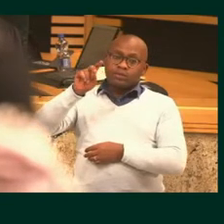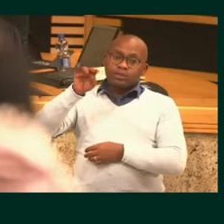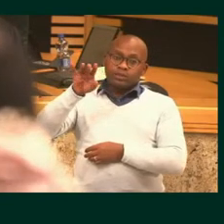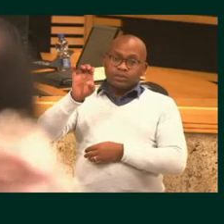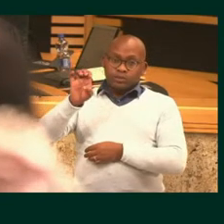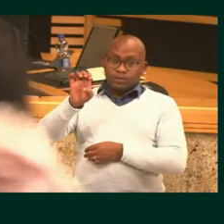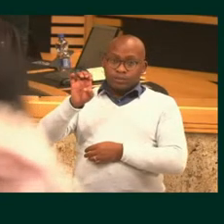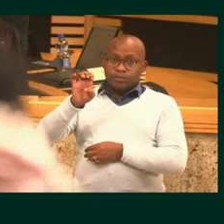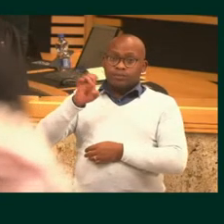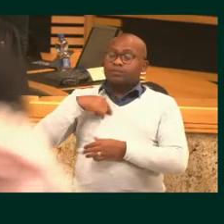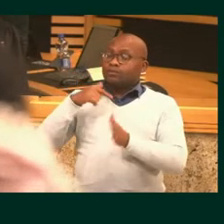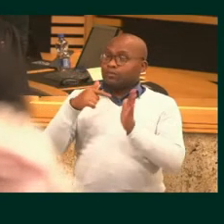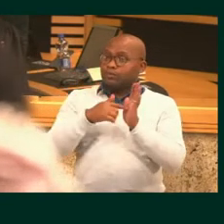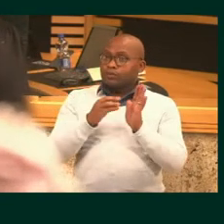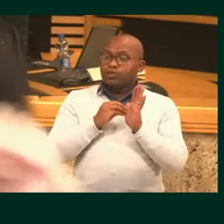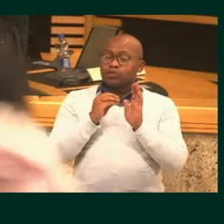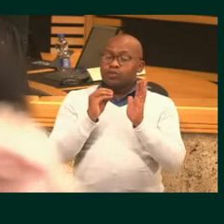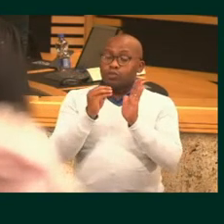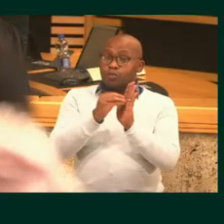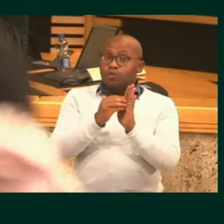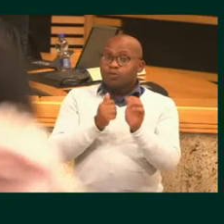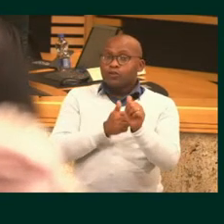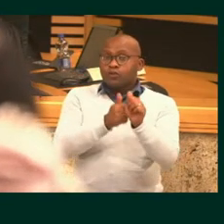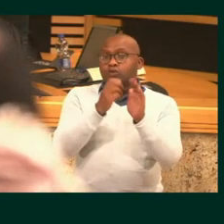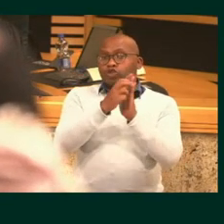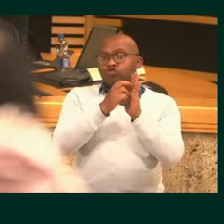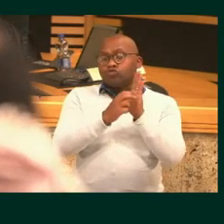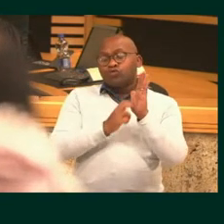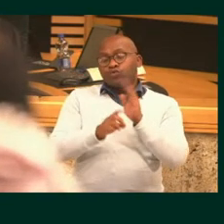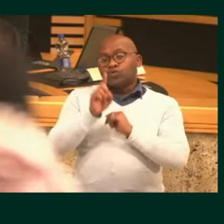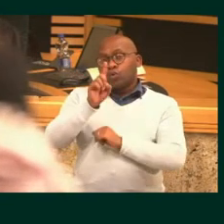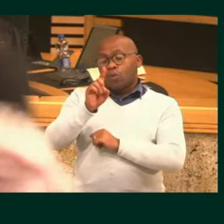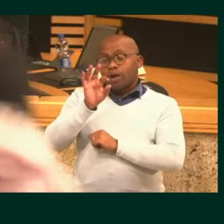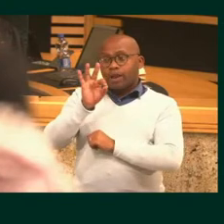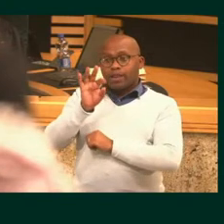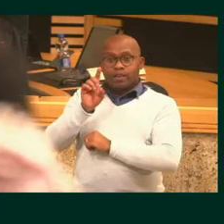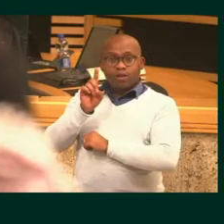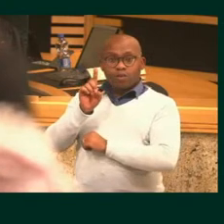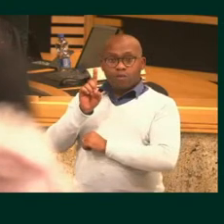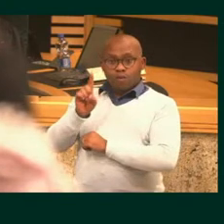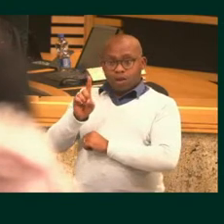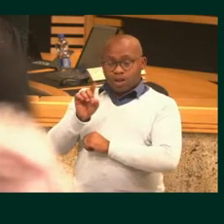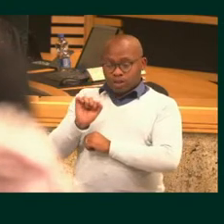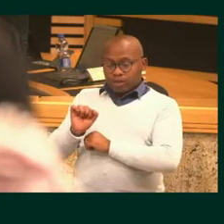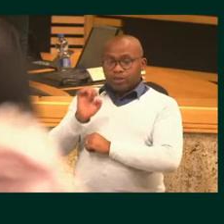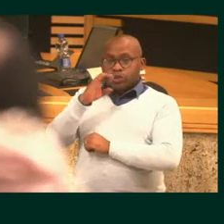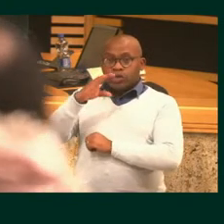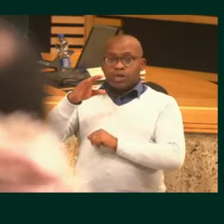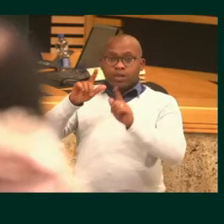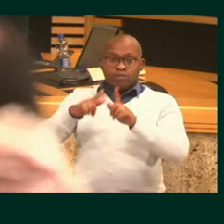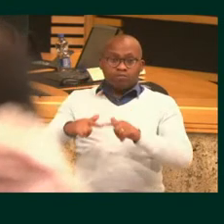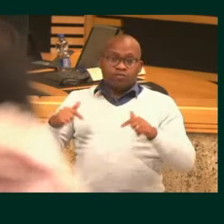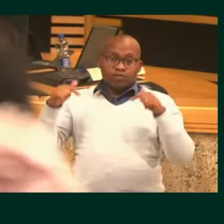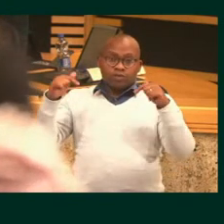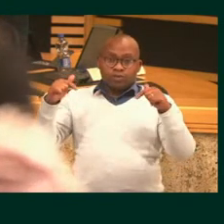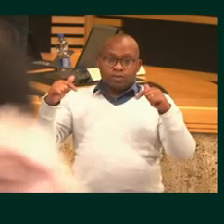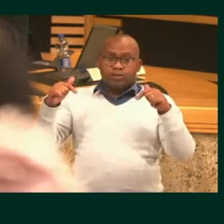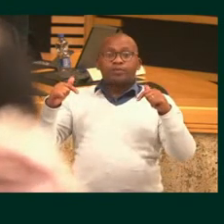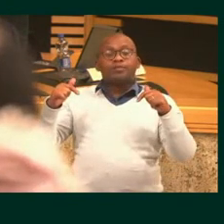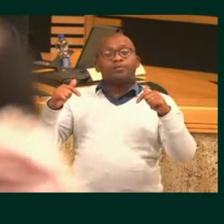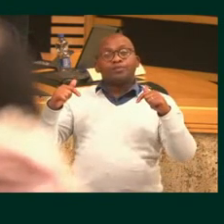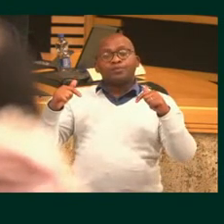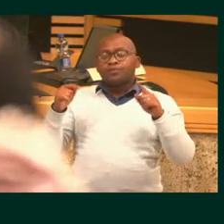rule 131 of the standing roles of the Eastern C BR legislature that this